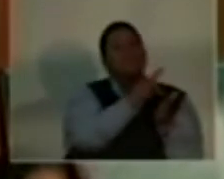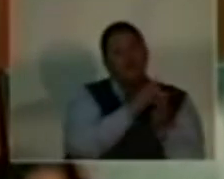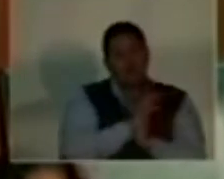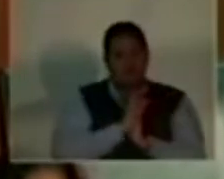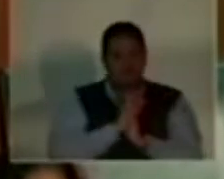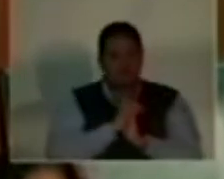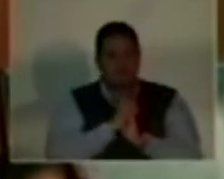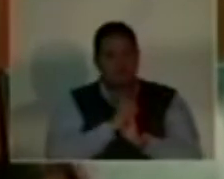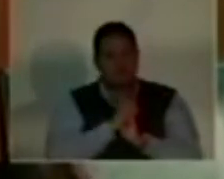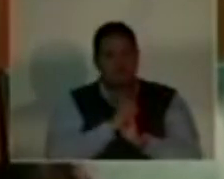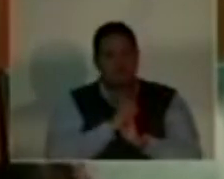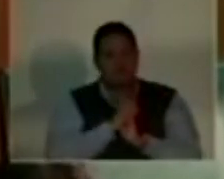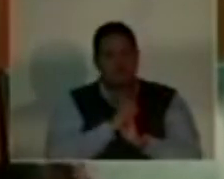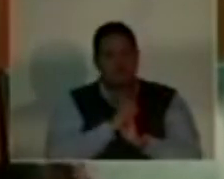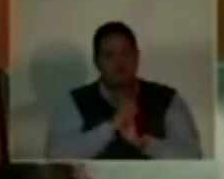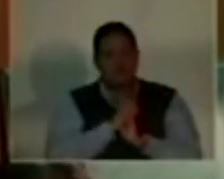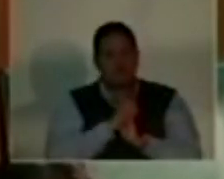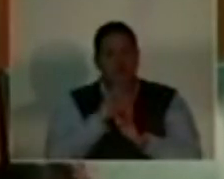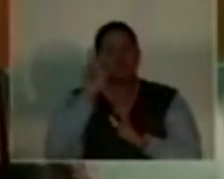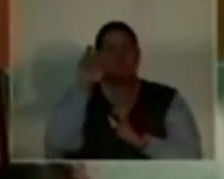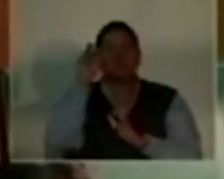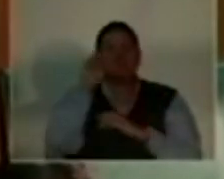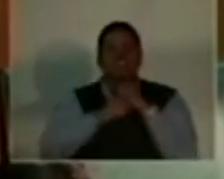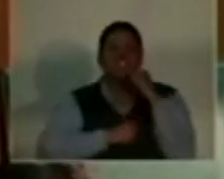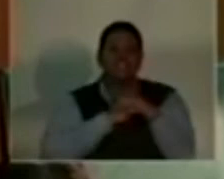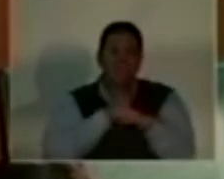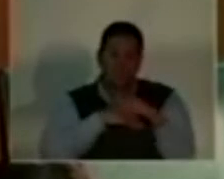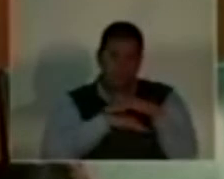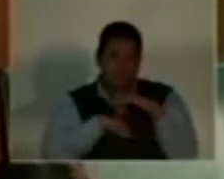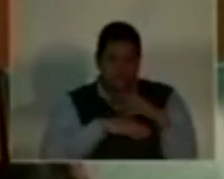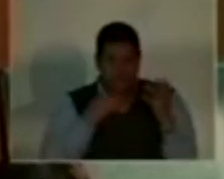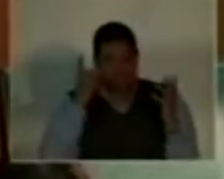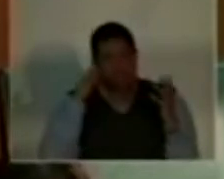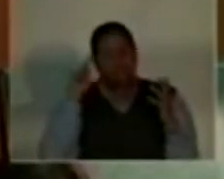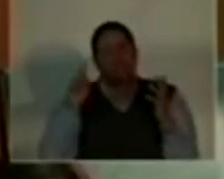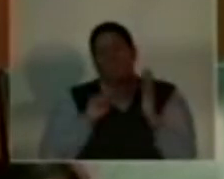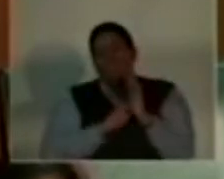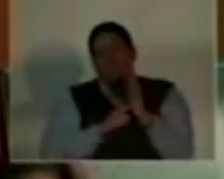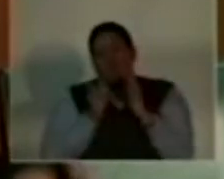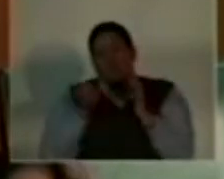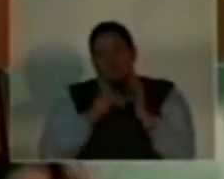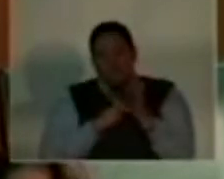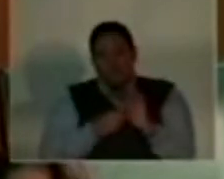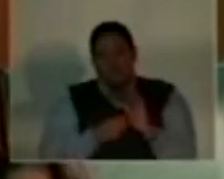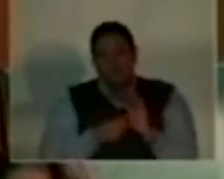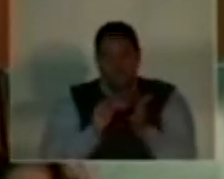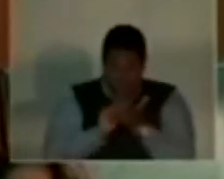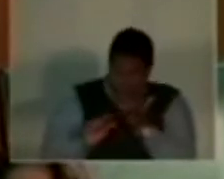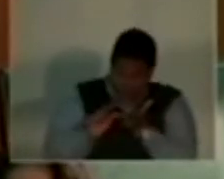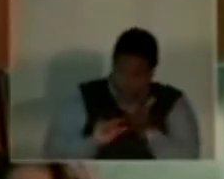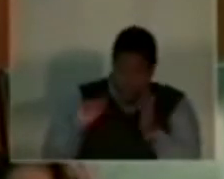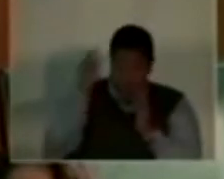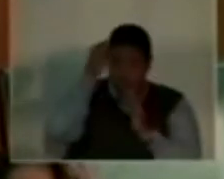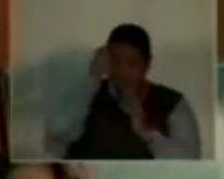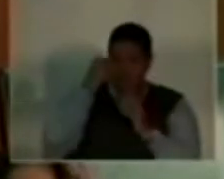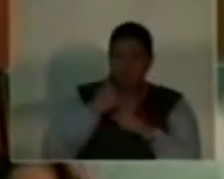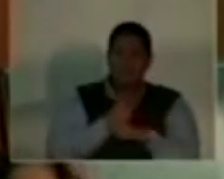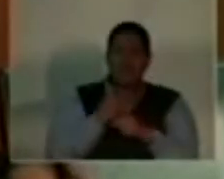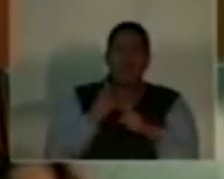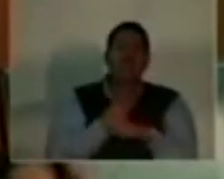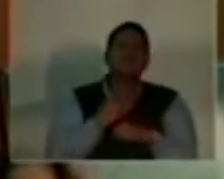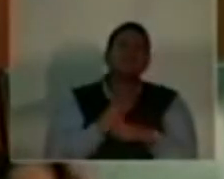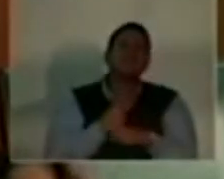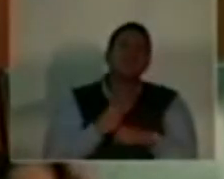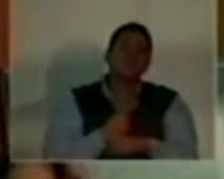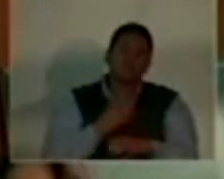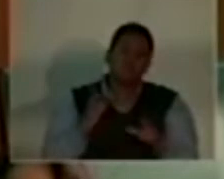on a 30-year term. So in other words, Mr. Speaker, the allocation that the government makes on a yearly